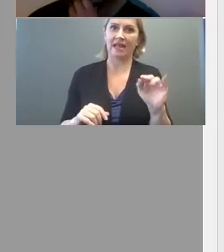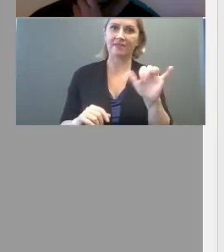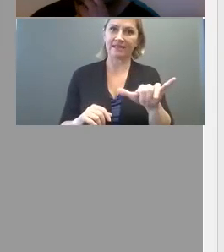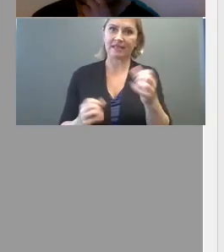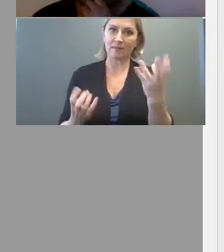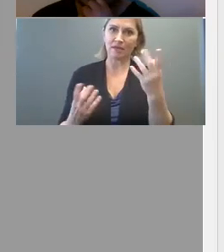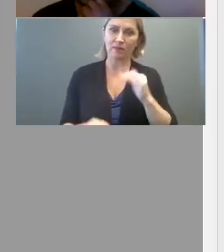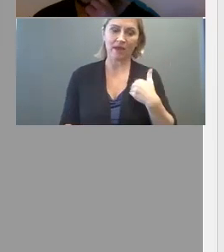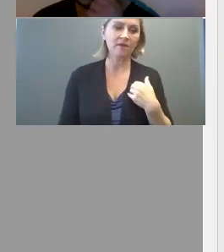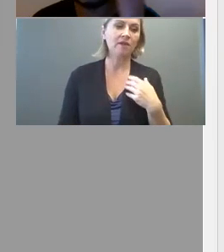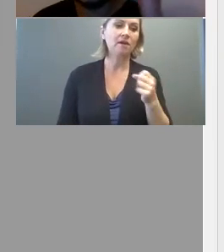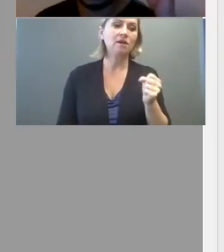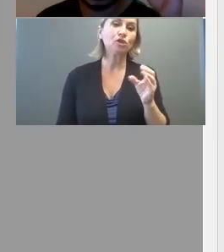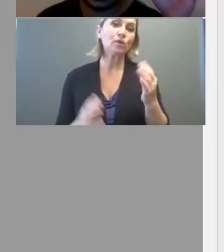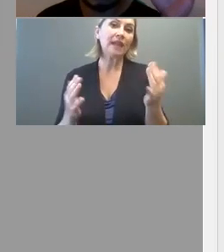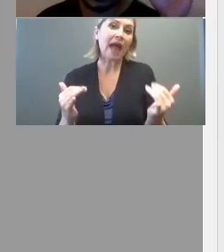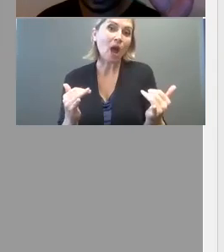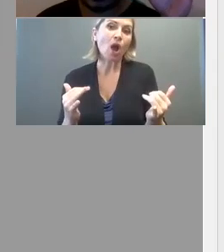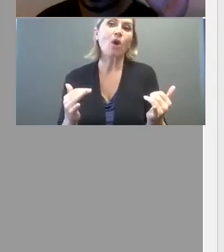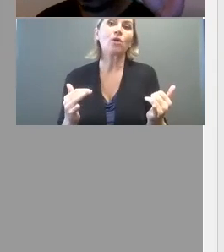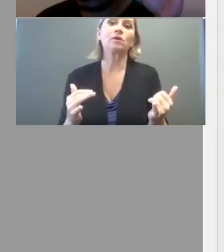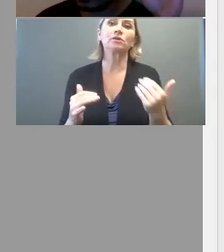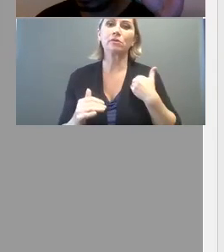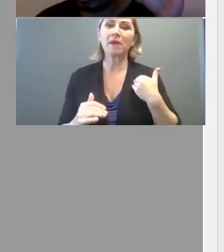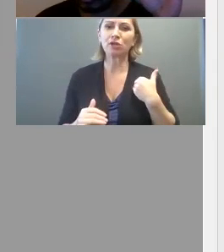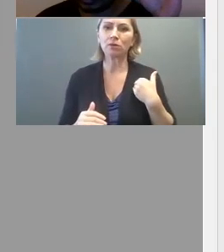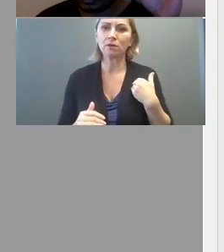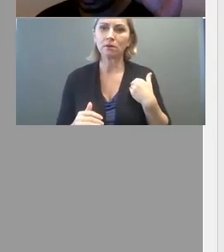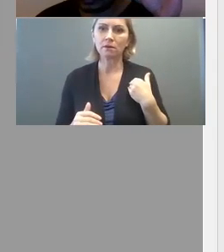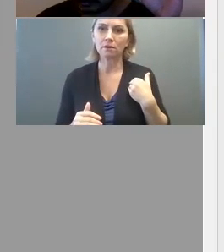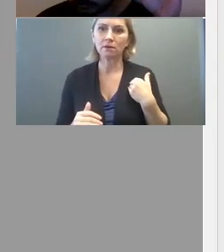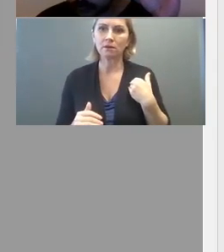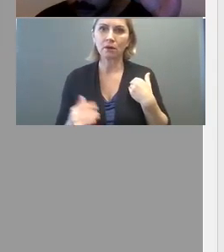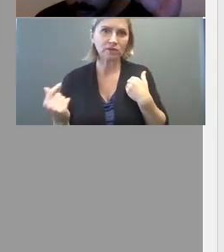Now, just to remind Sunday everyone, Kanta.